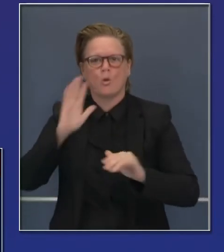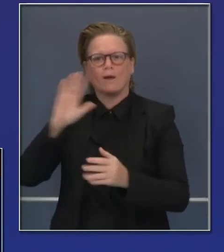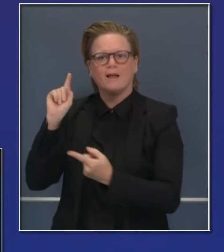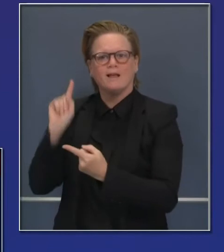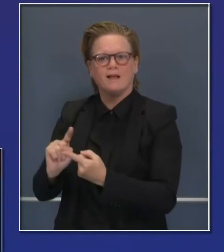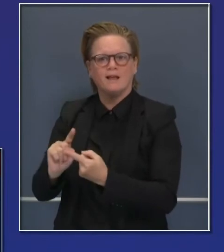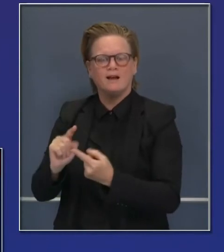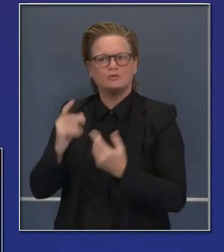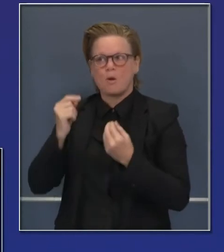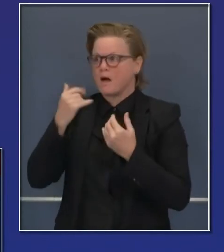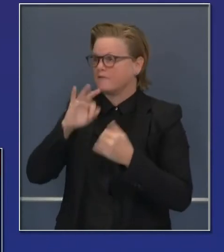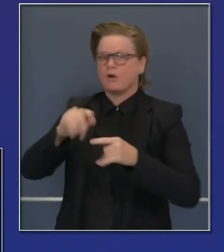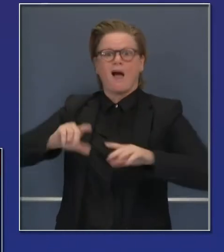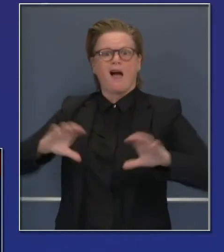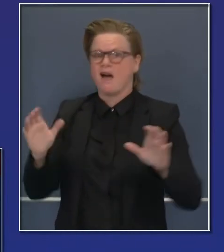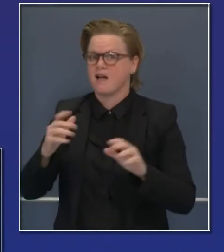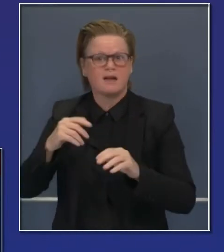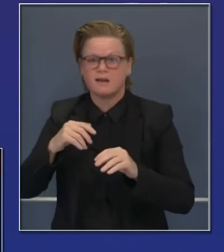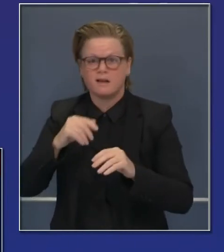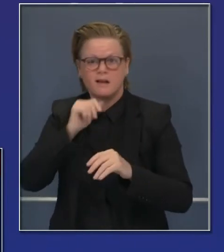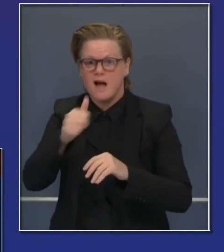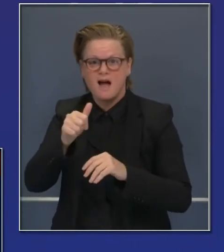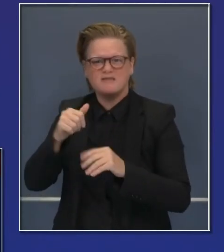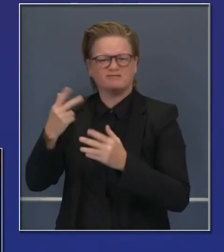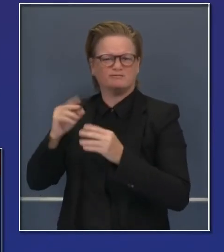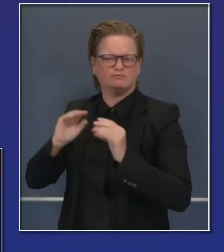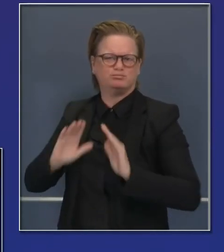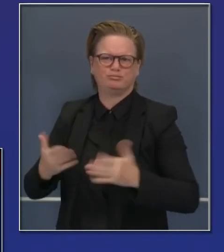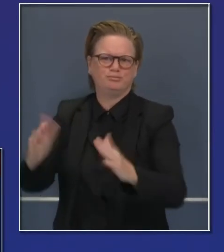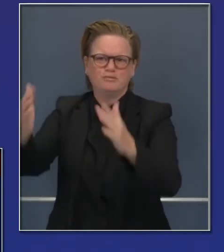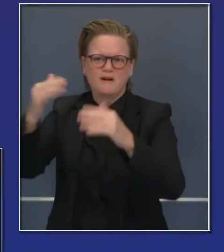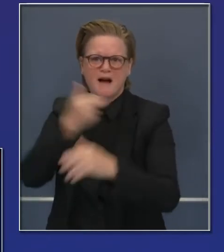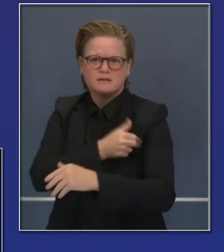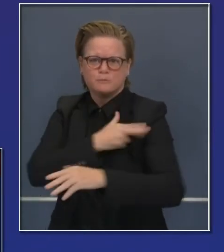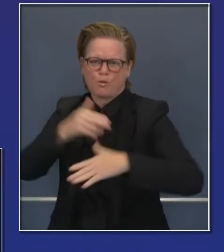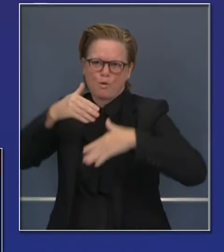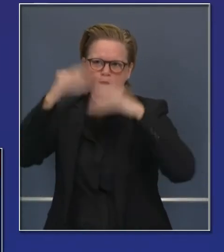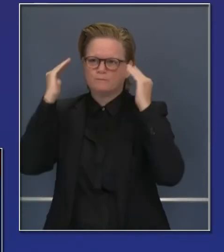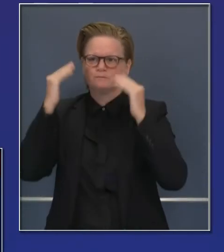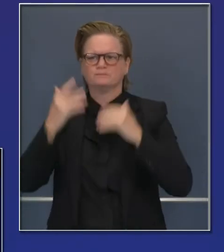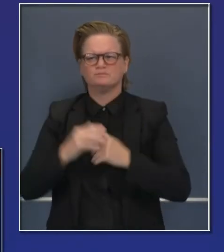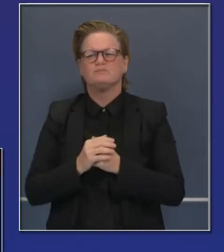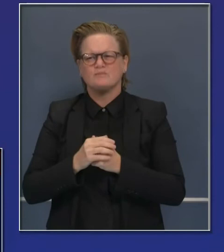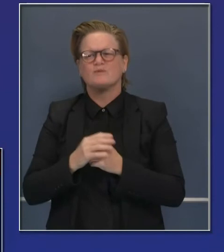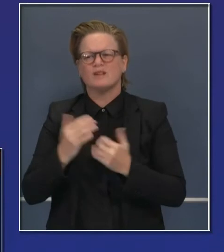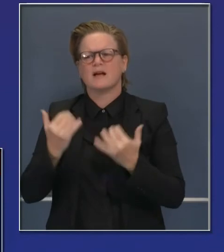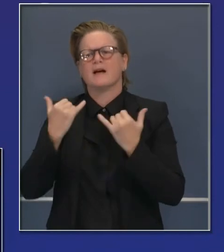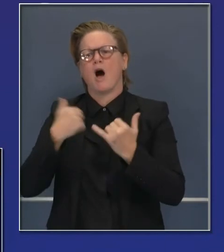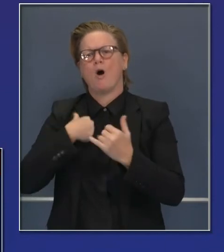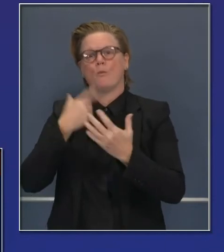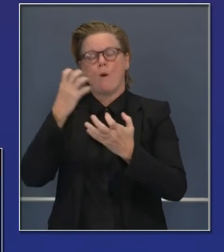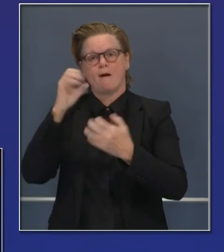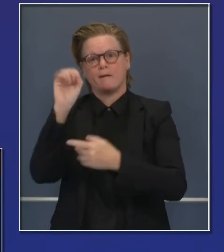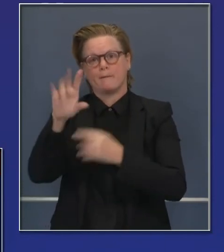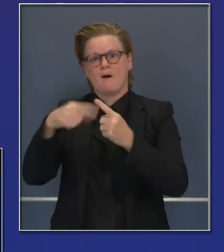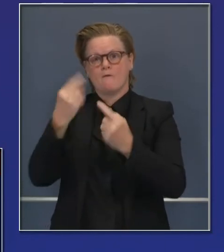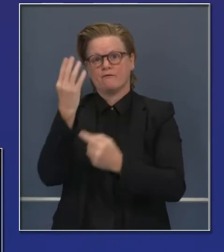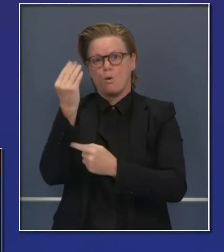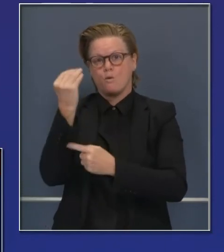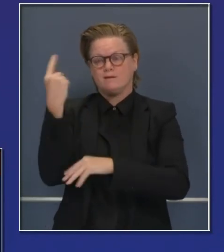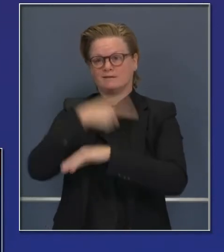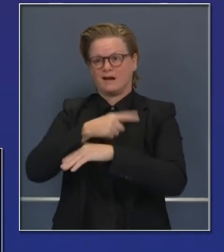are, pursuant to the blueprint we put out some 14 or so weeks ago, pulling that emergency brake. We've done